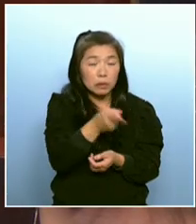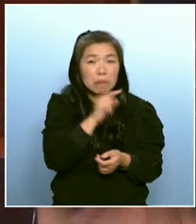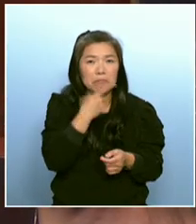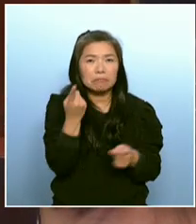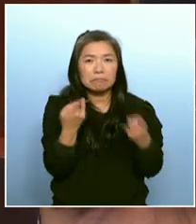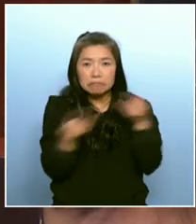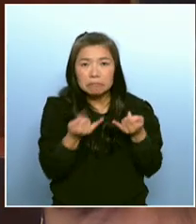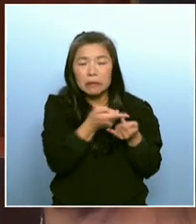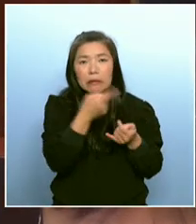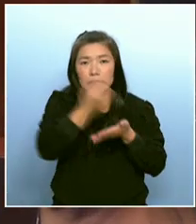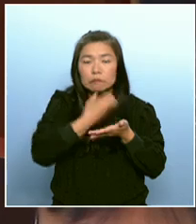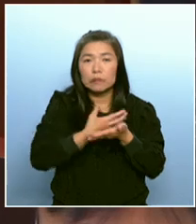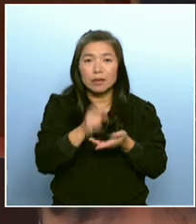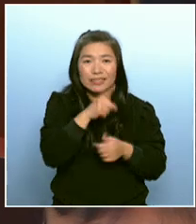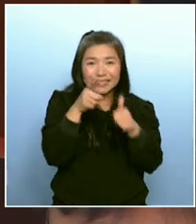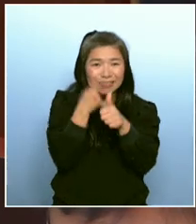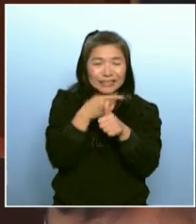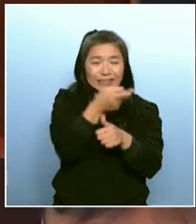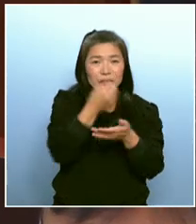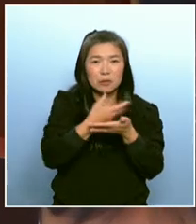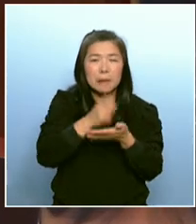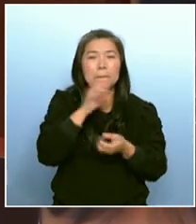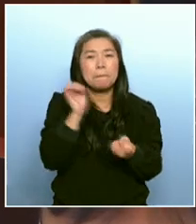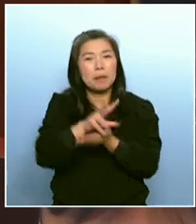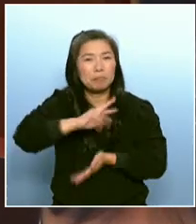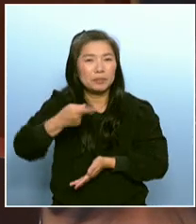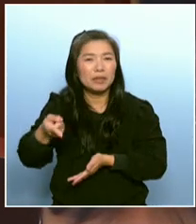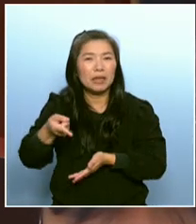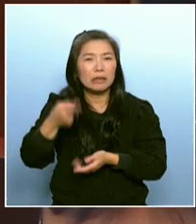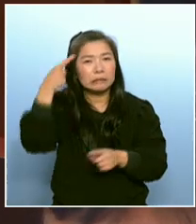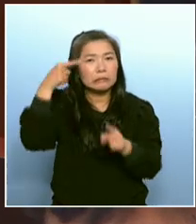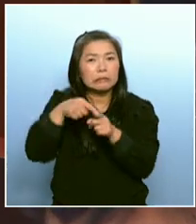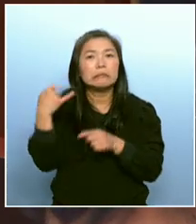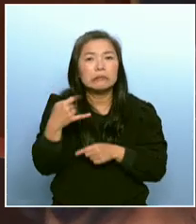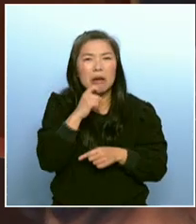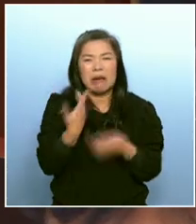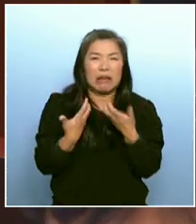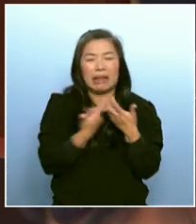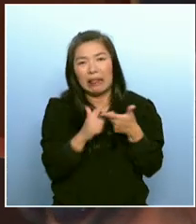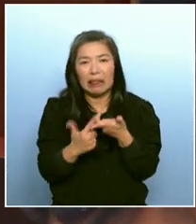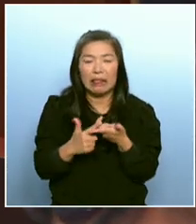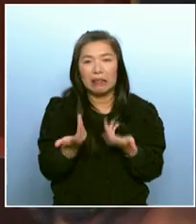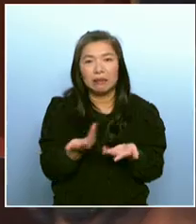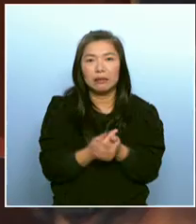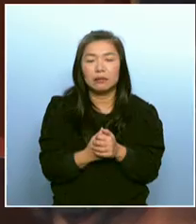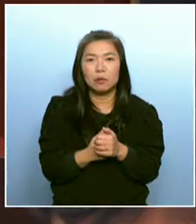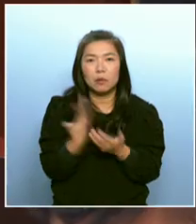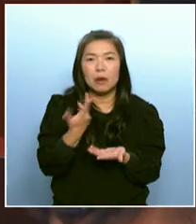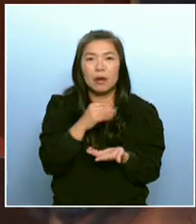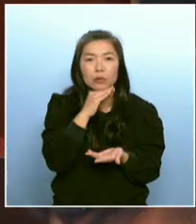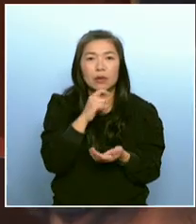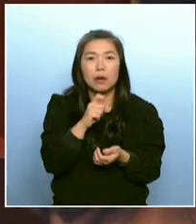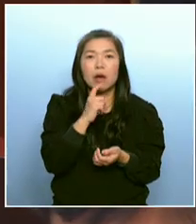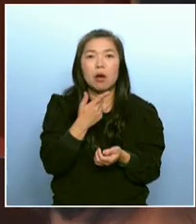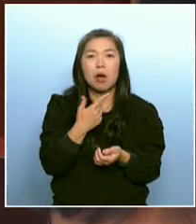know if there are many cases that do not meet the prerequisite or requirements. I wonder if any disputes